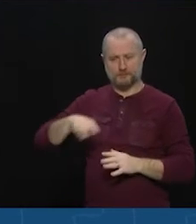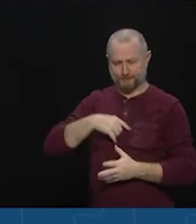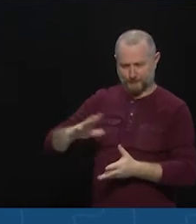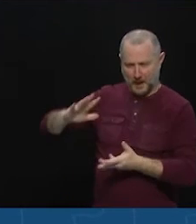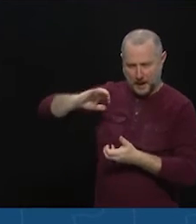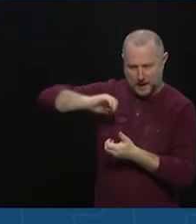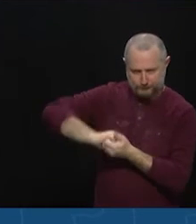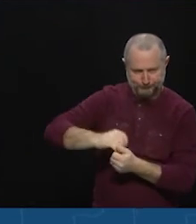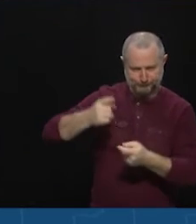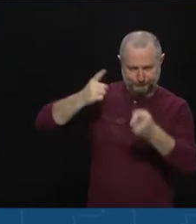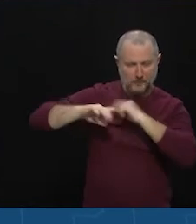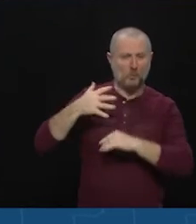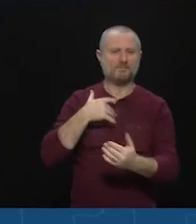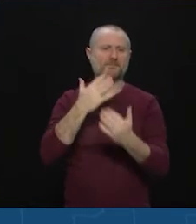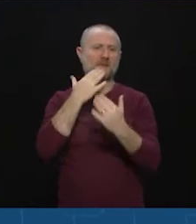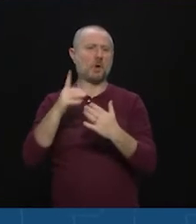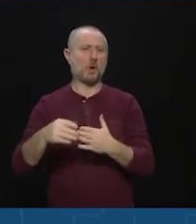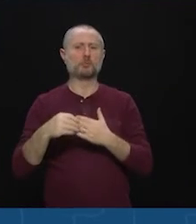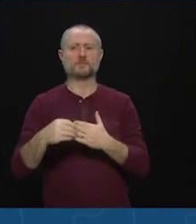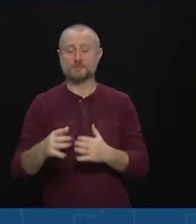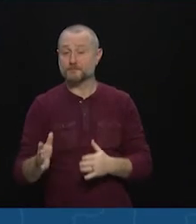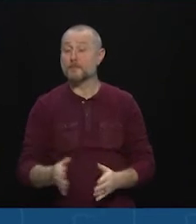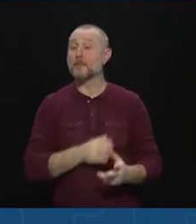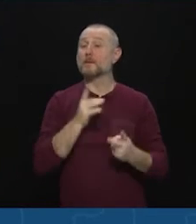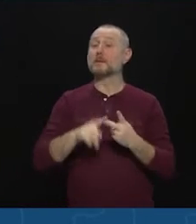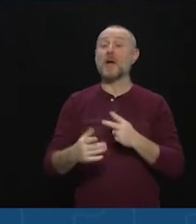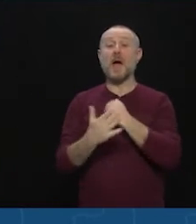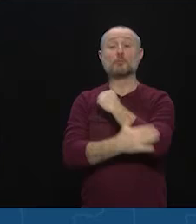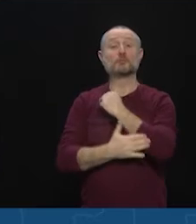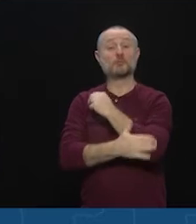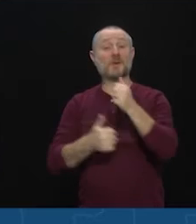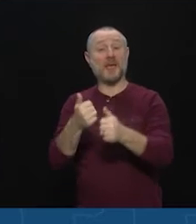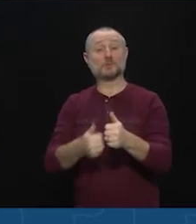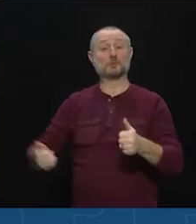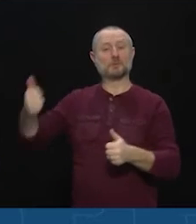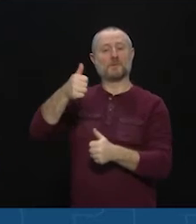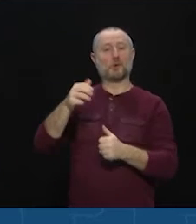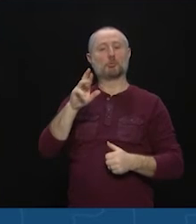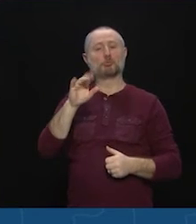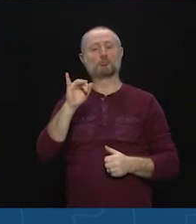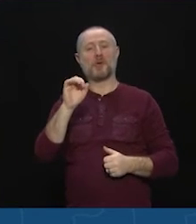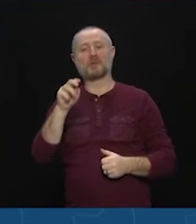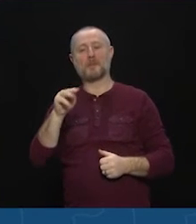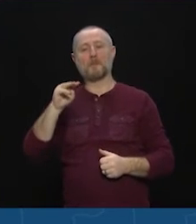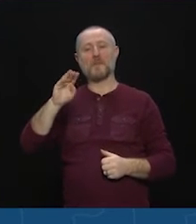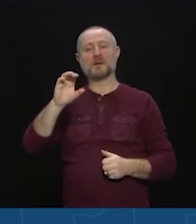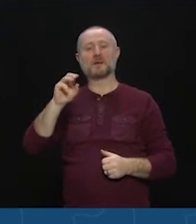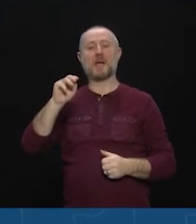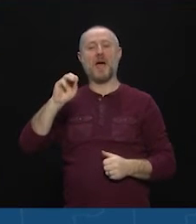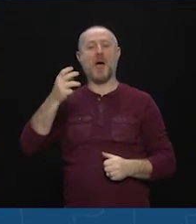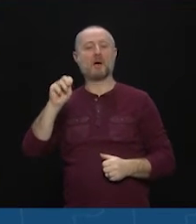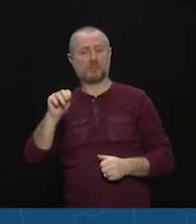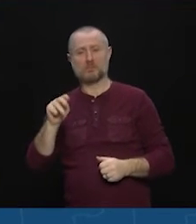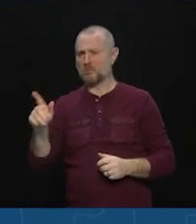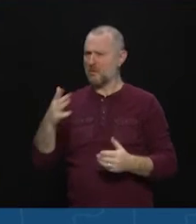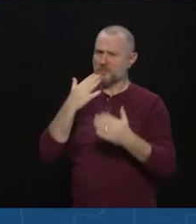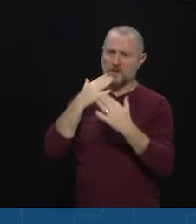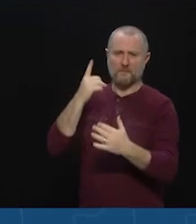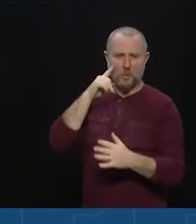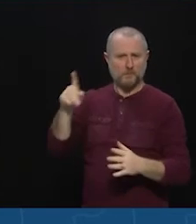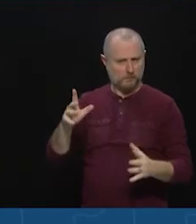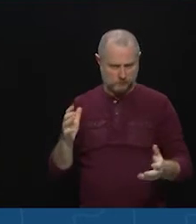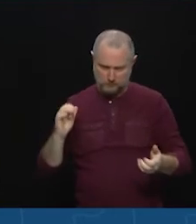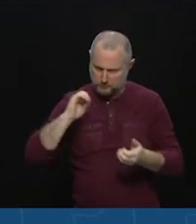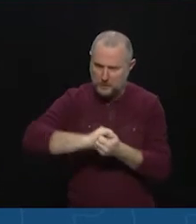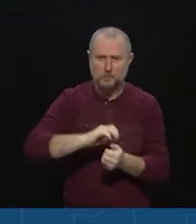well. And our county executive, Ryan, I want to thank him for being a partner to the state, making sure that we do what's right to keep people